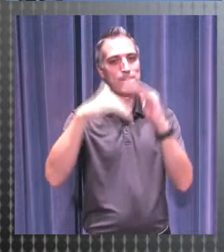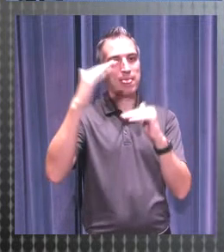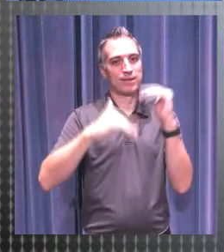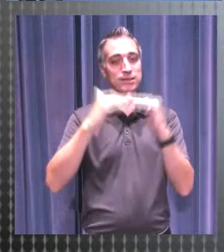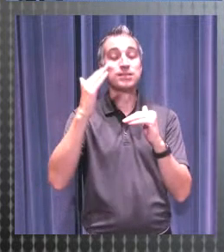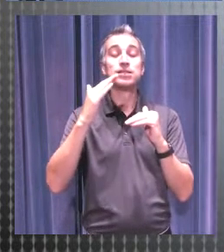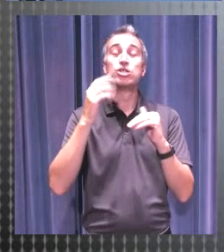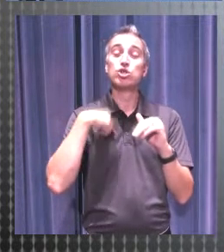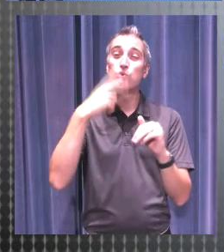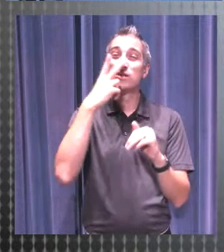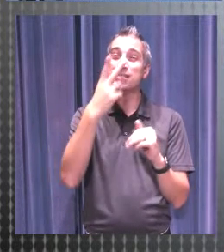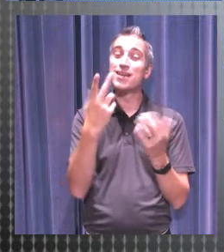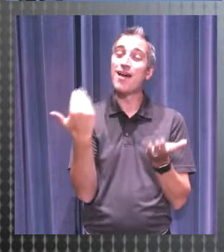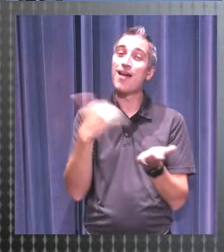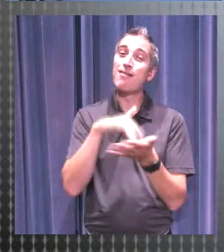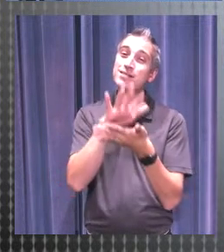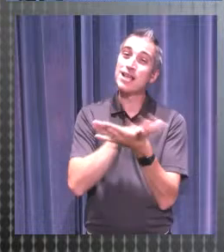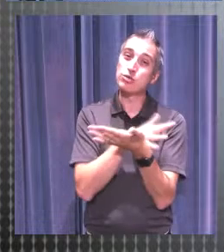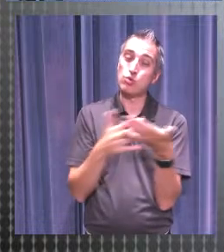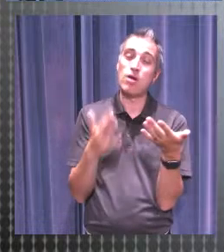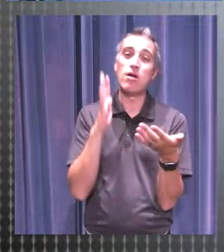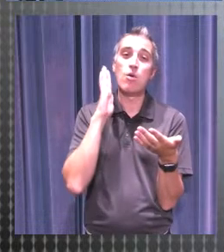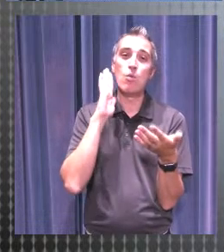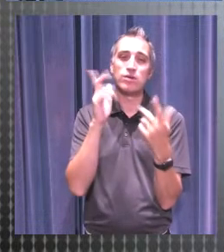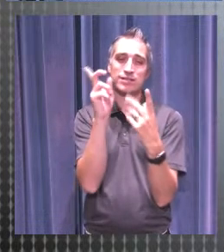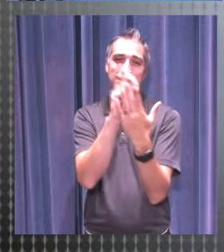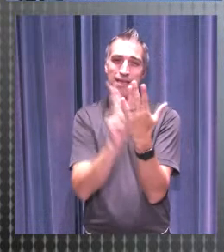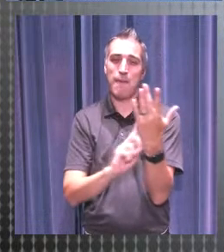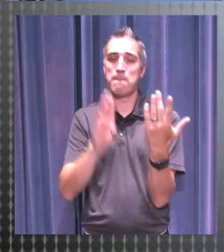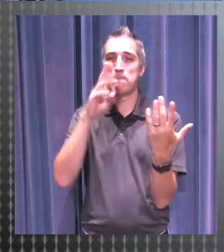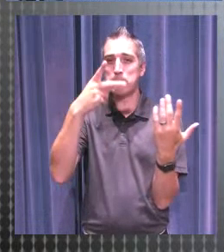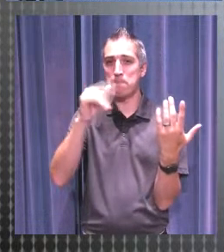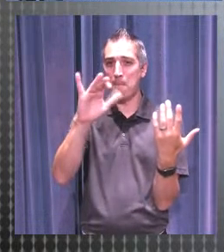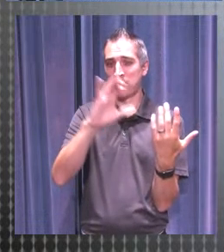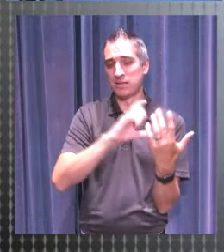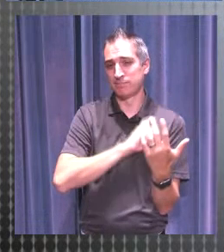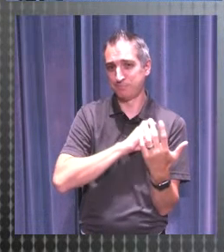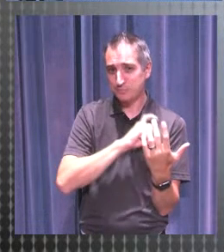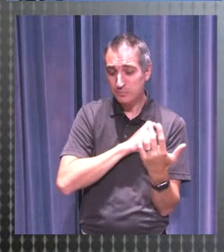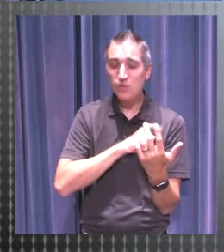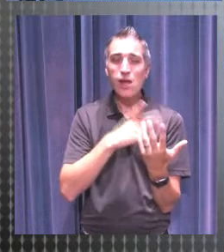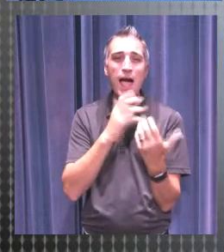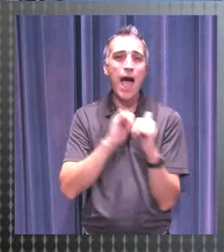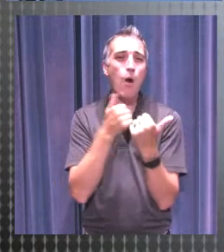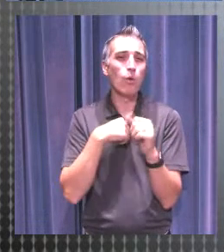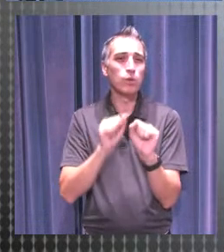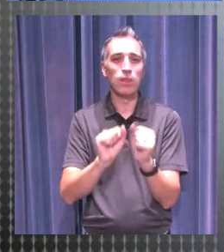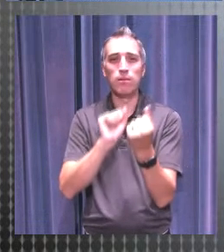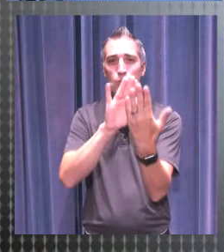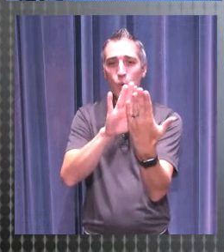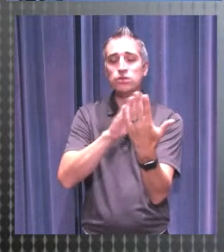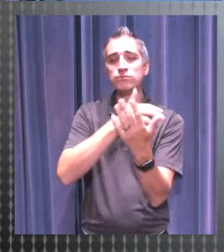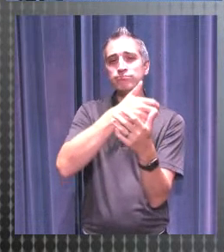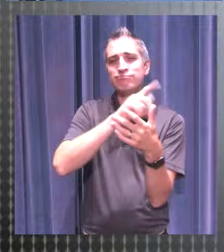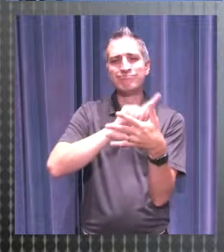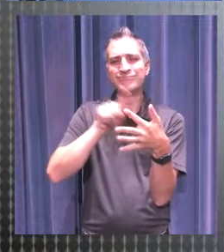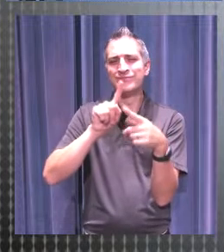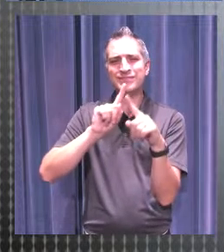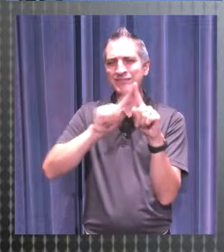similar rollout, and the schedule, again, was decided by public safety as far as the order, how we want to approach these based upon different